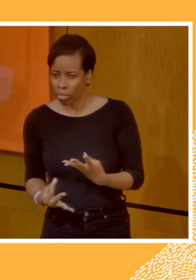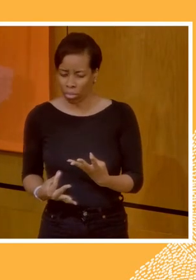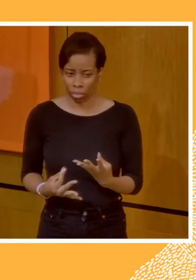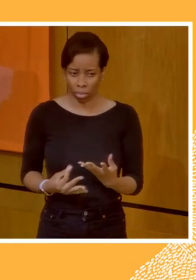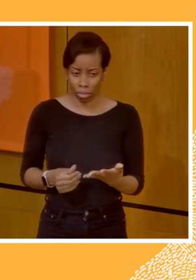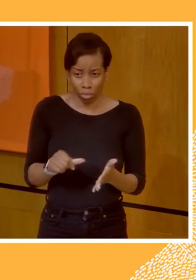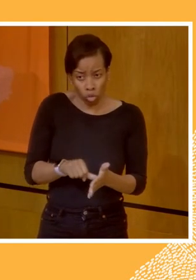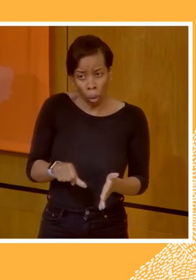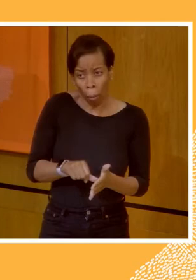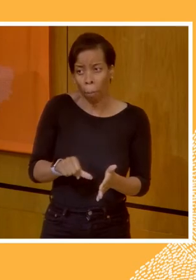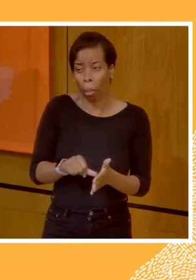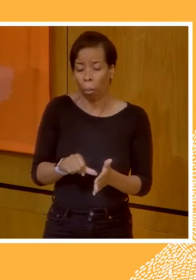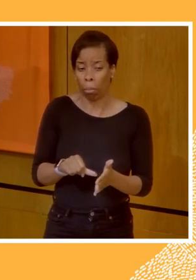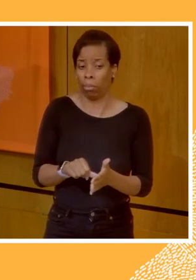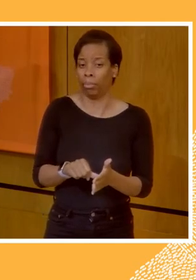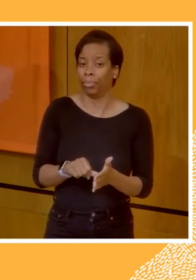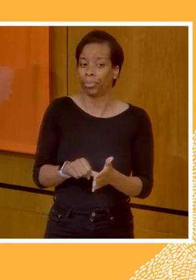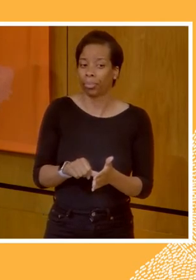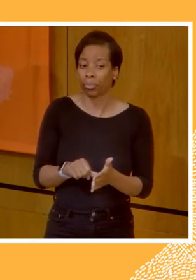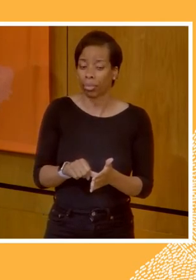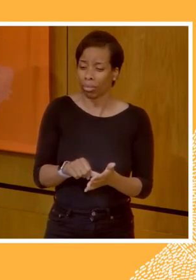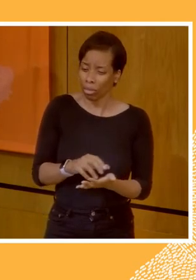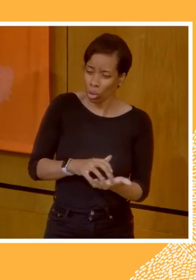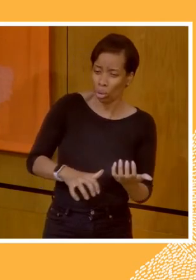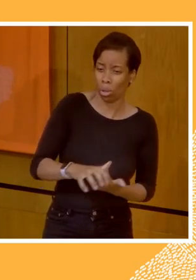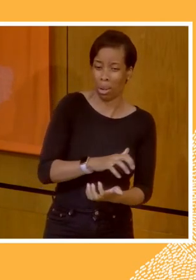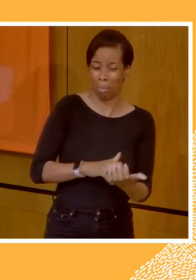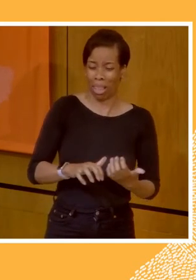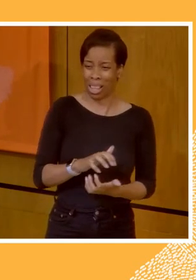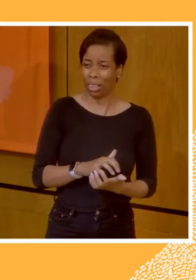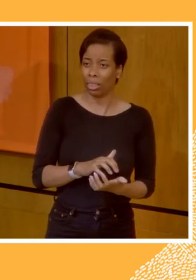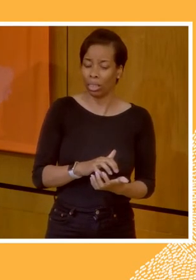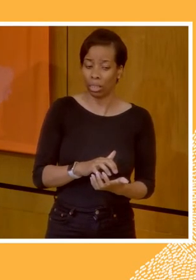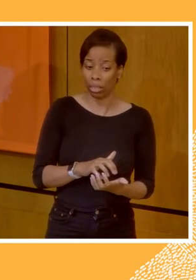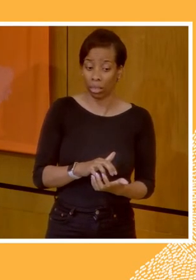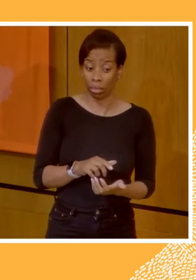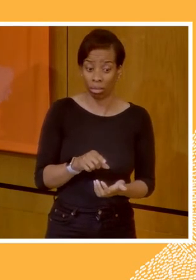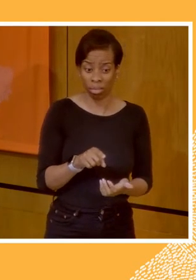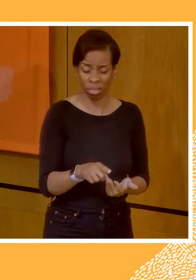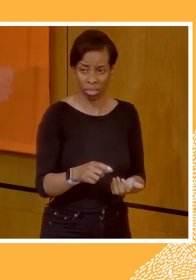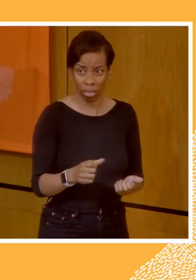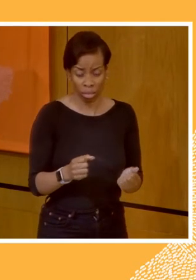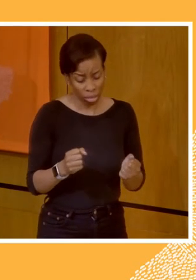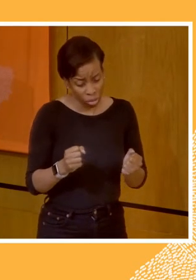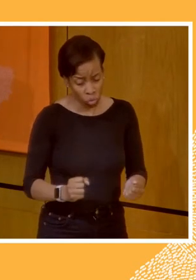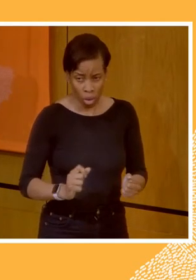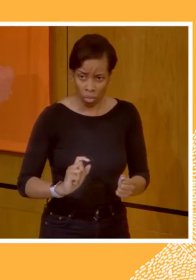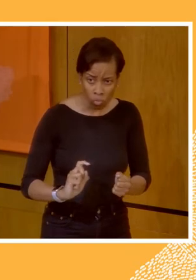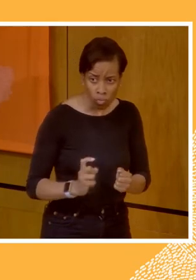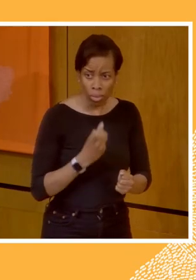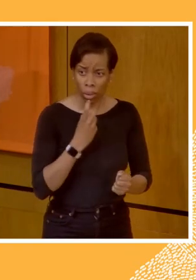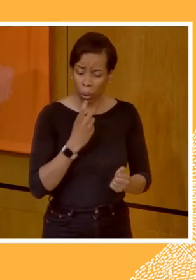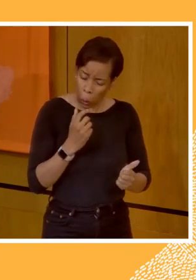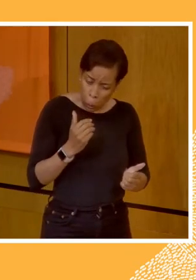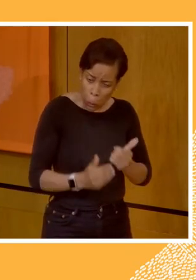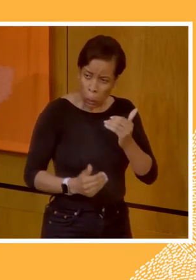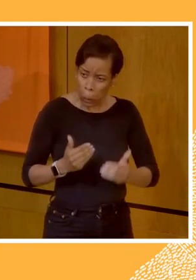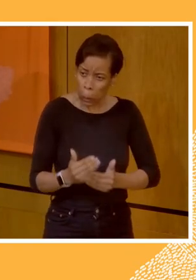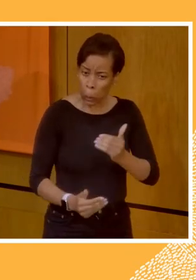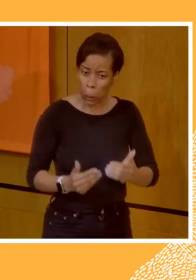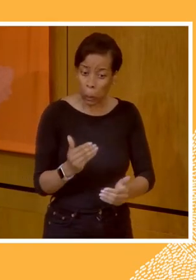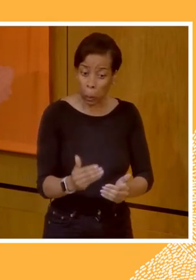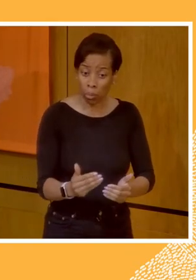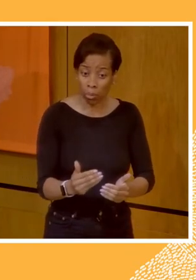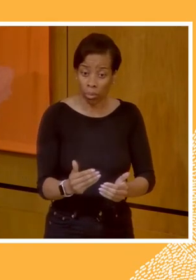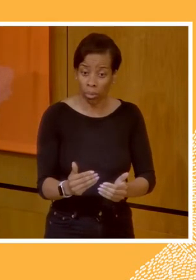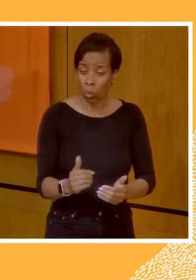series of problems, and they themselves are such resilient, strong spaces that you can't